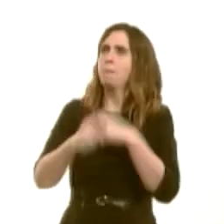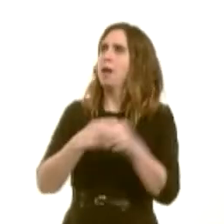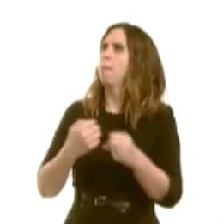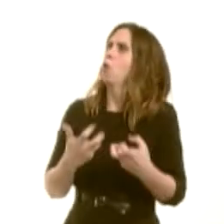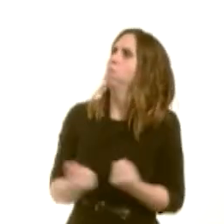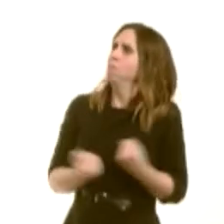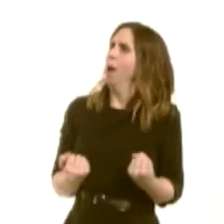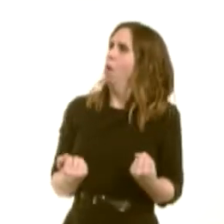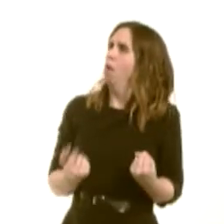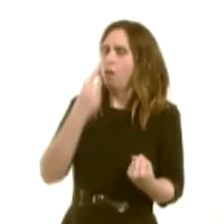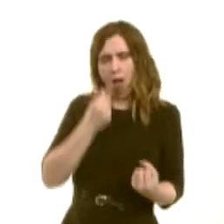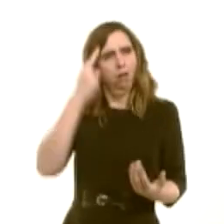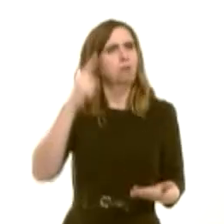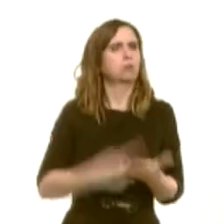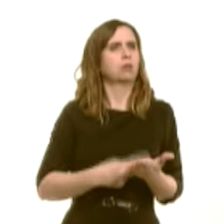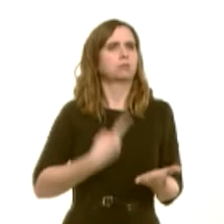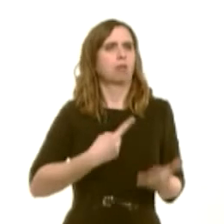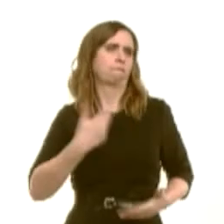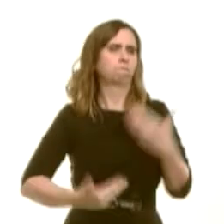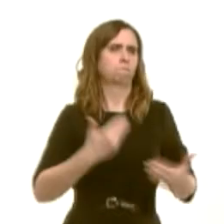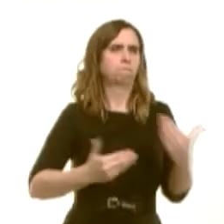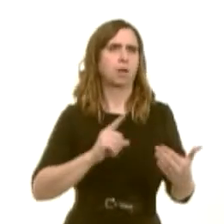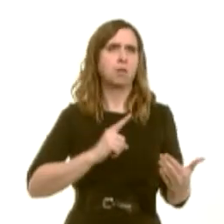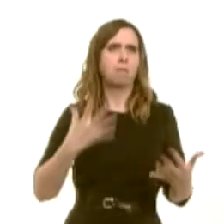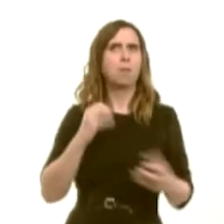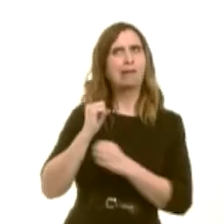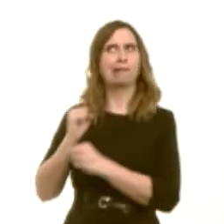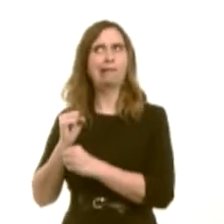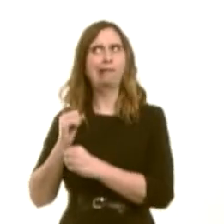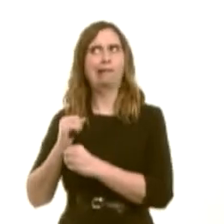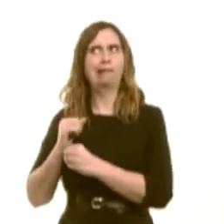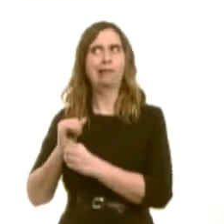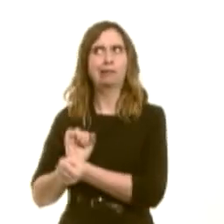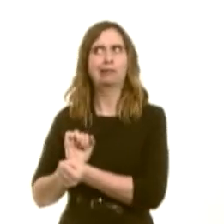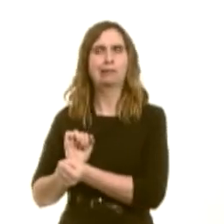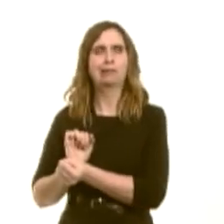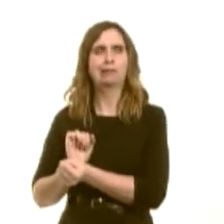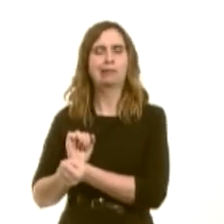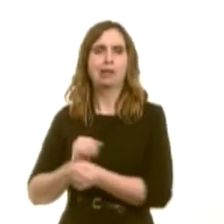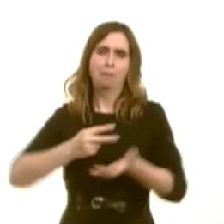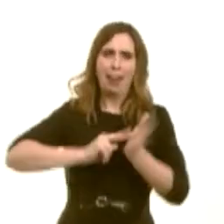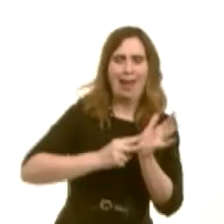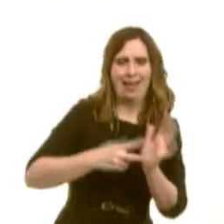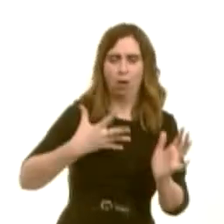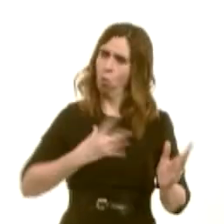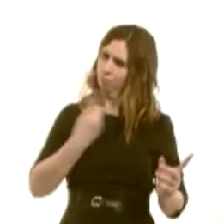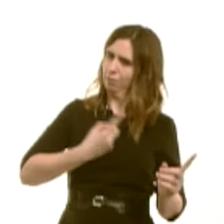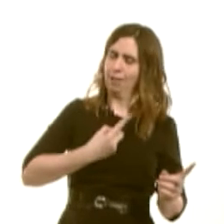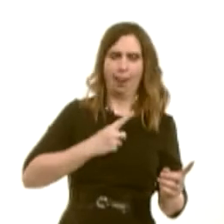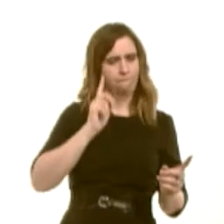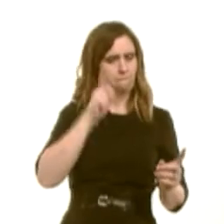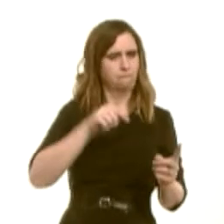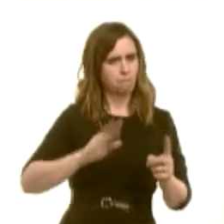in taking decisions on the basis of the Welsh language in planning cases, and also to carry